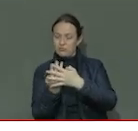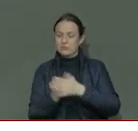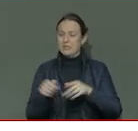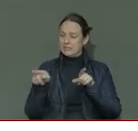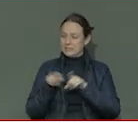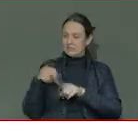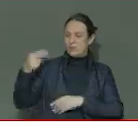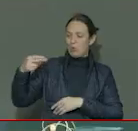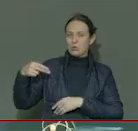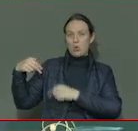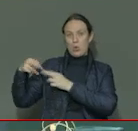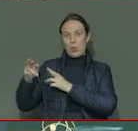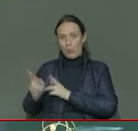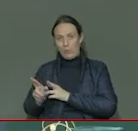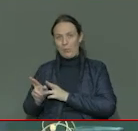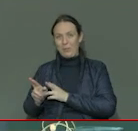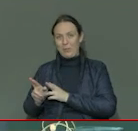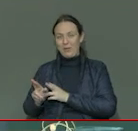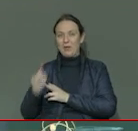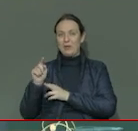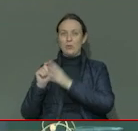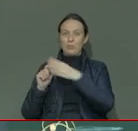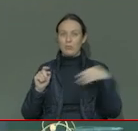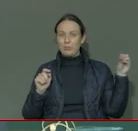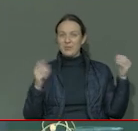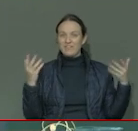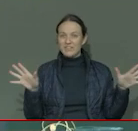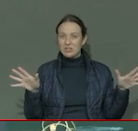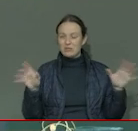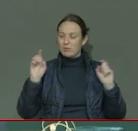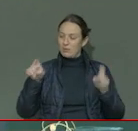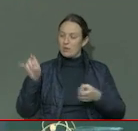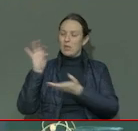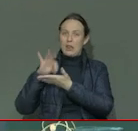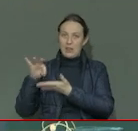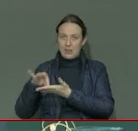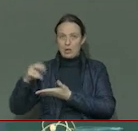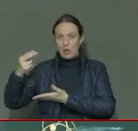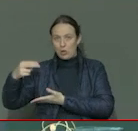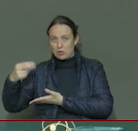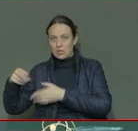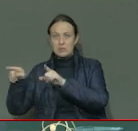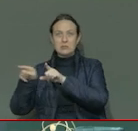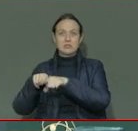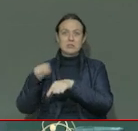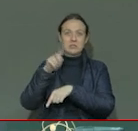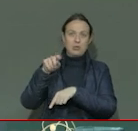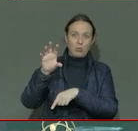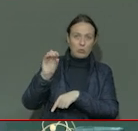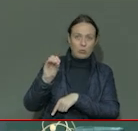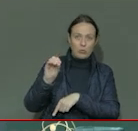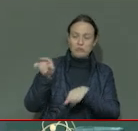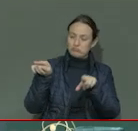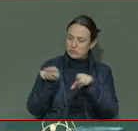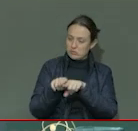have their rooms. After you leave, is it cleaned up? Yes, a hotel has to be cleaned up after you leave. Those cages